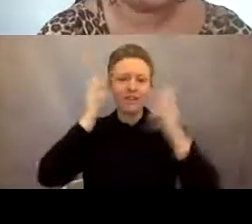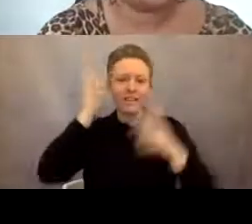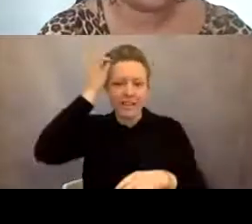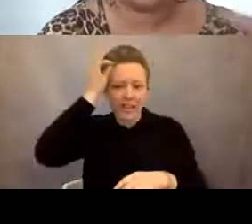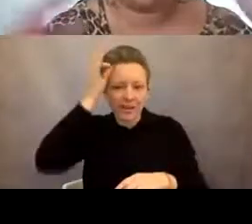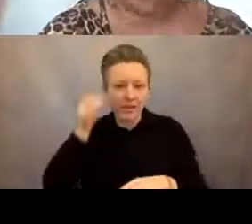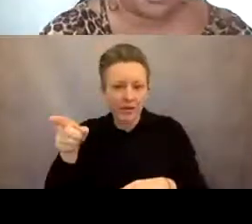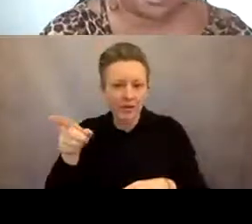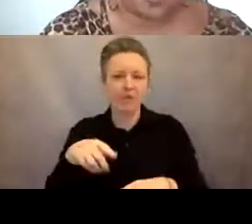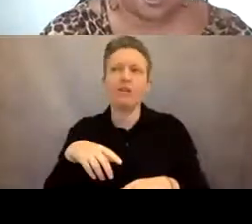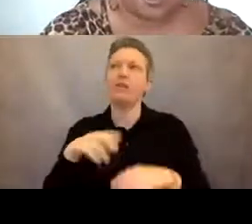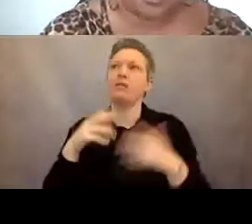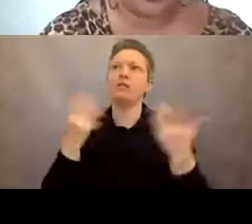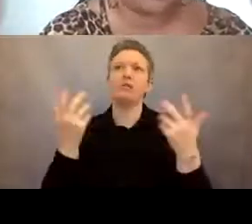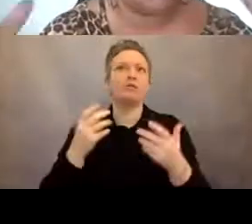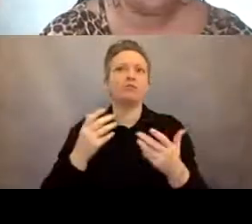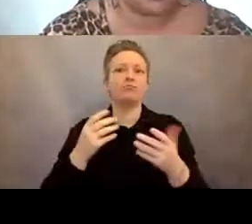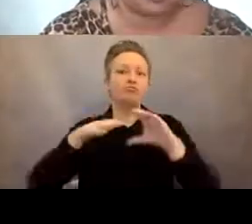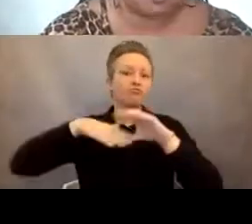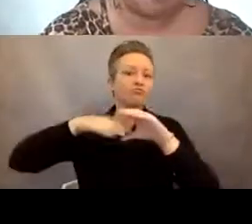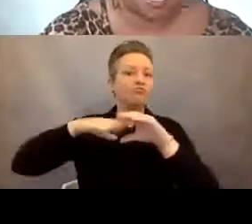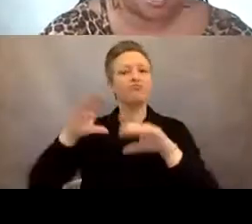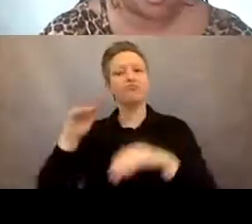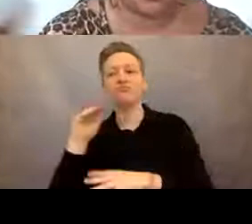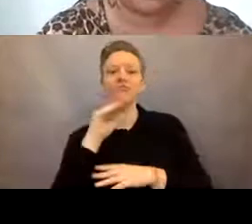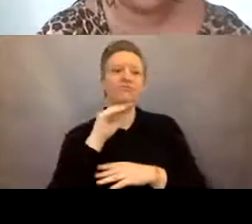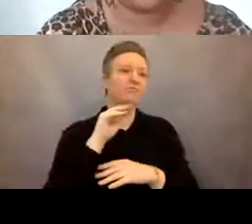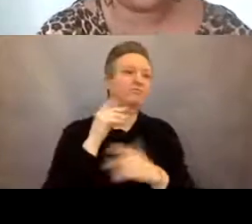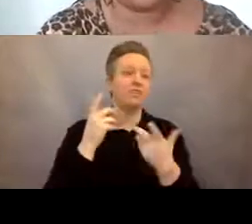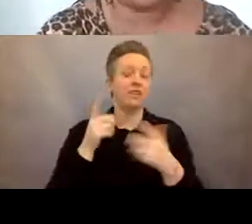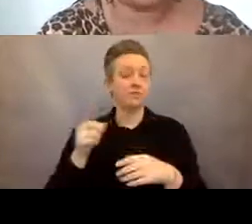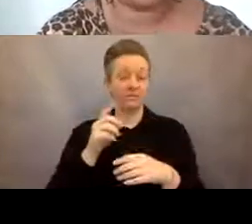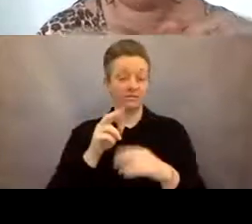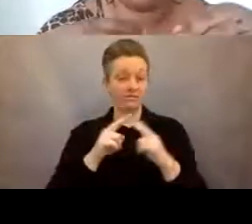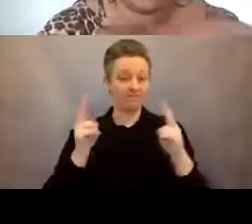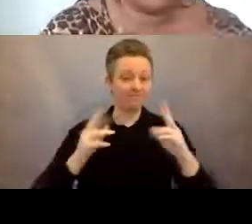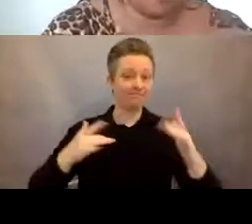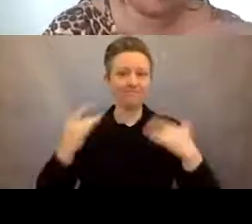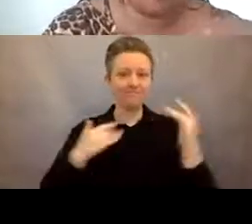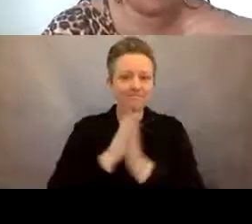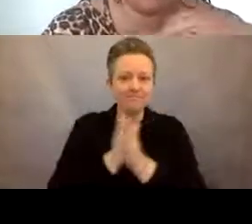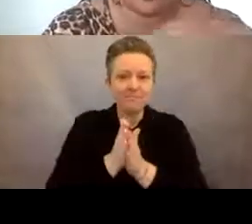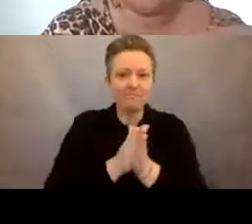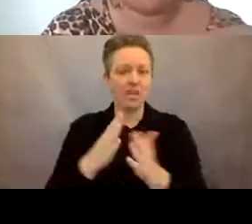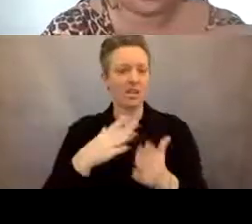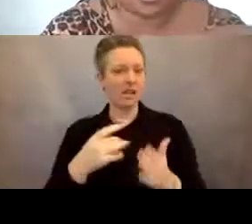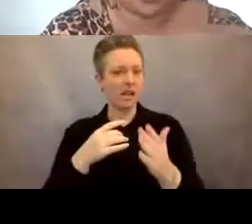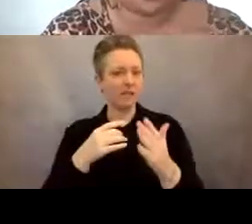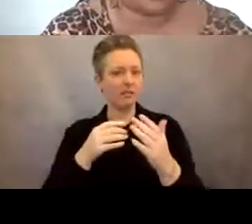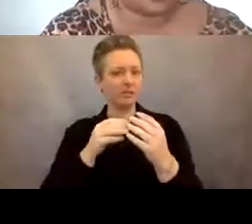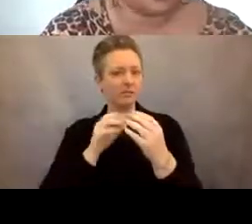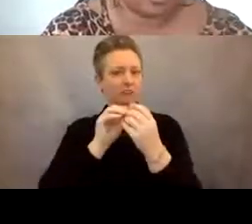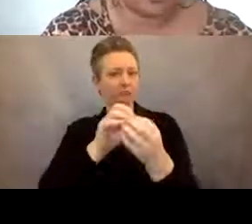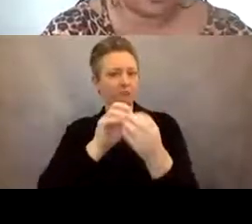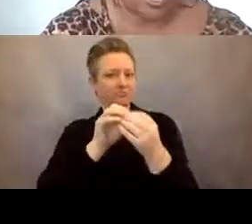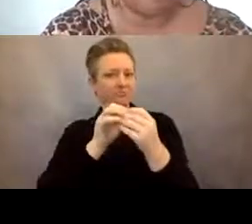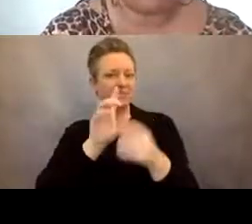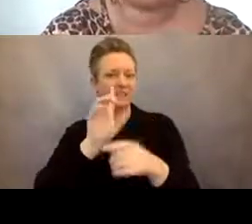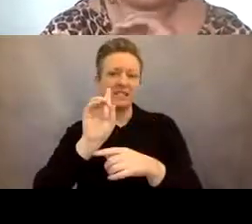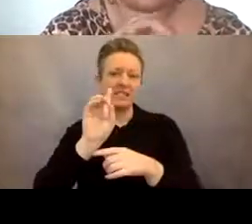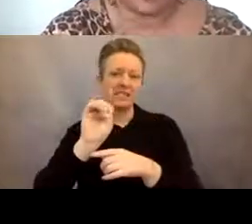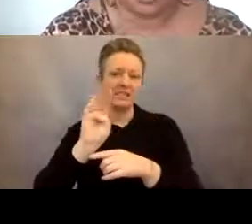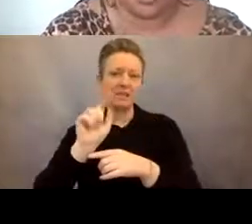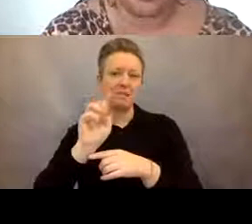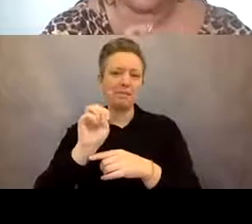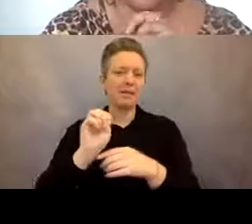outgoing. She's like the feisty one. She loves a good debate. And in my normal, everyday, non-trainer life,